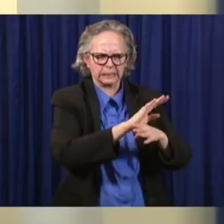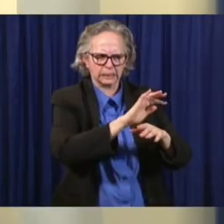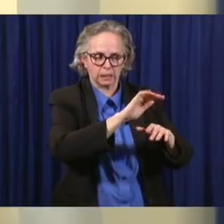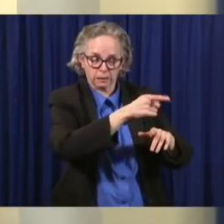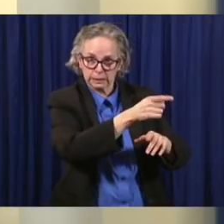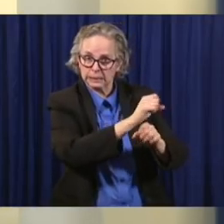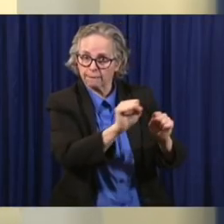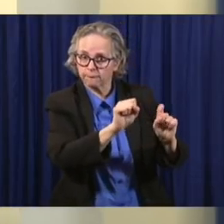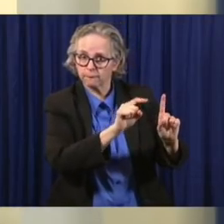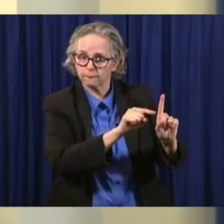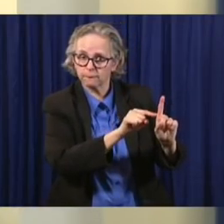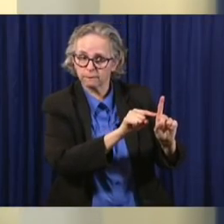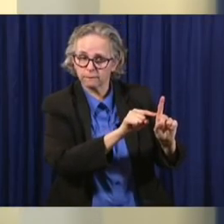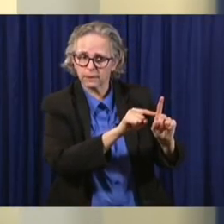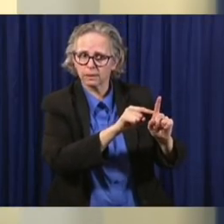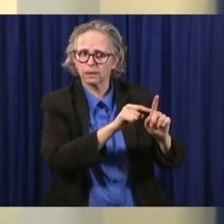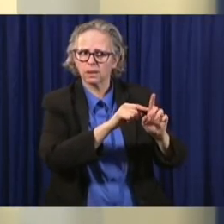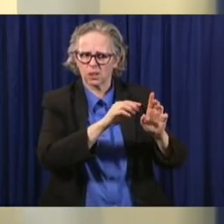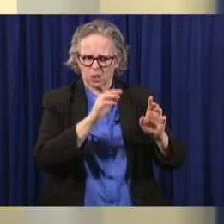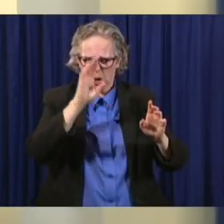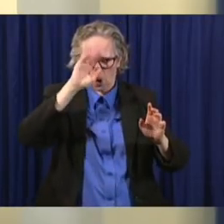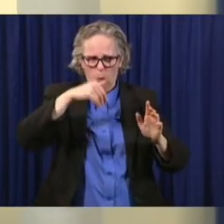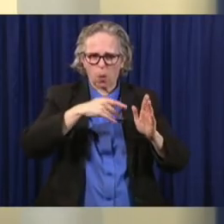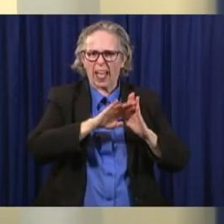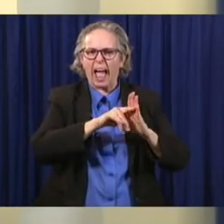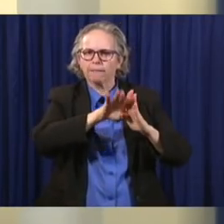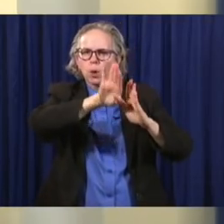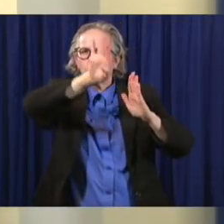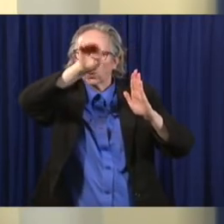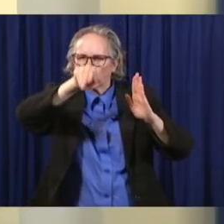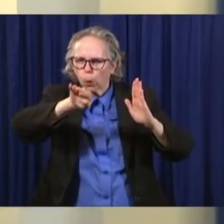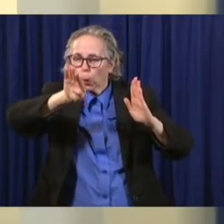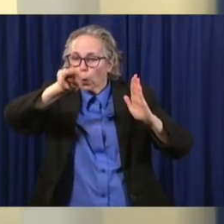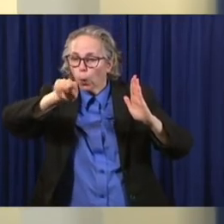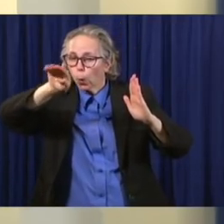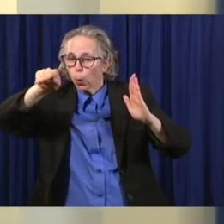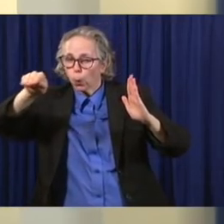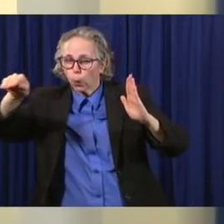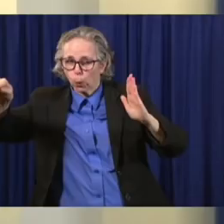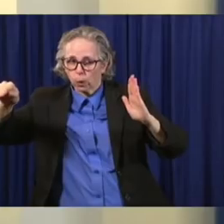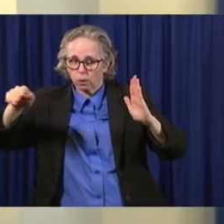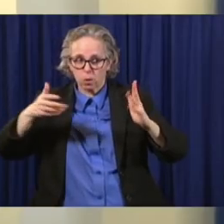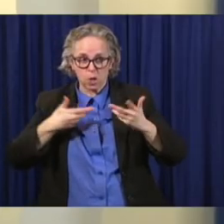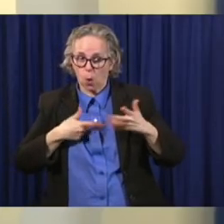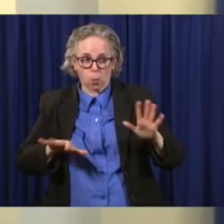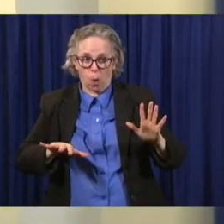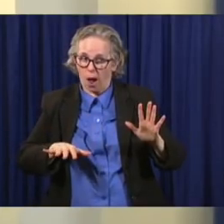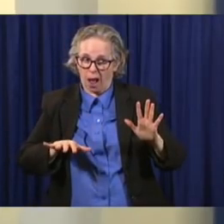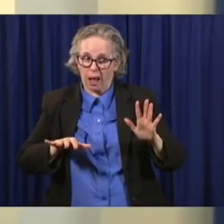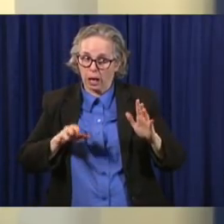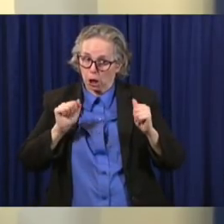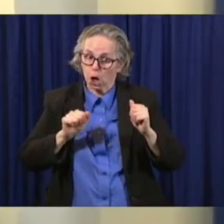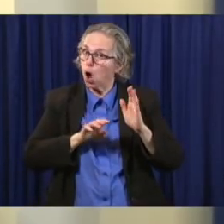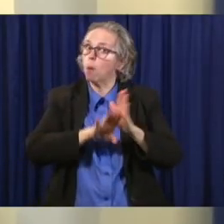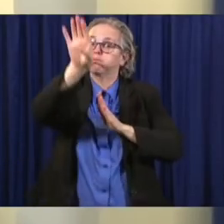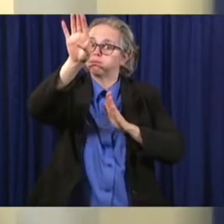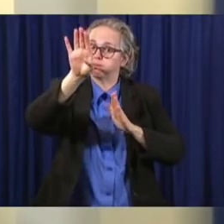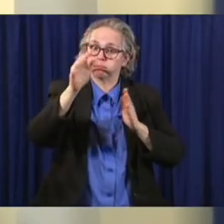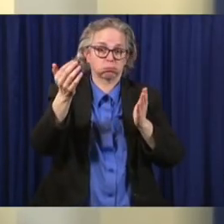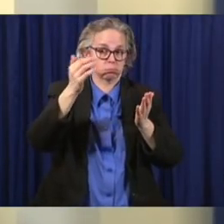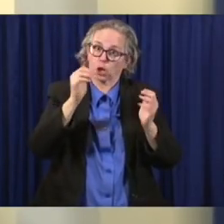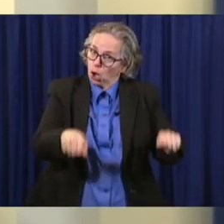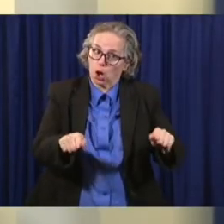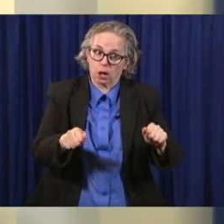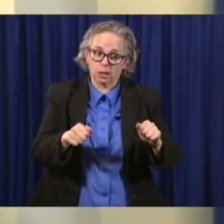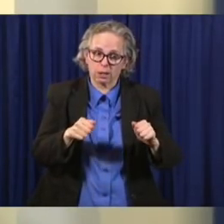have some bumps along the road in this journey. We don't want them to, they can spike pretty high again, but our journey is to keep